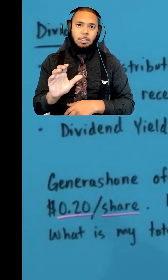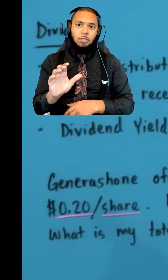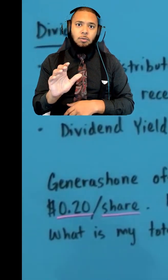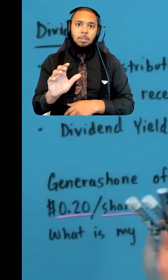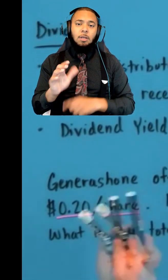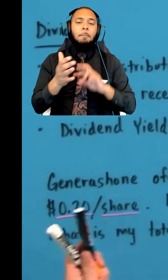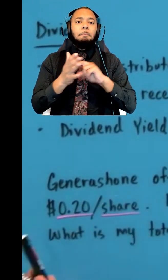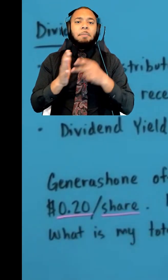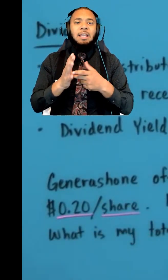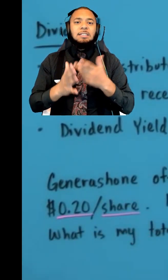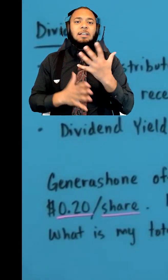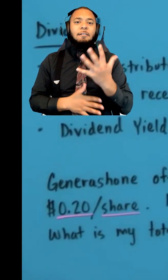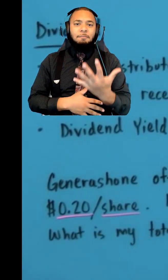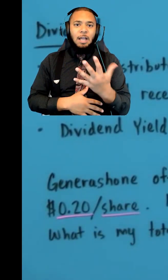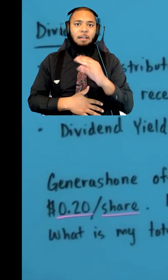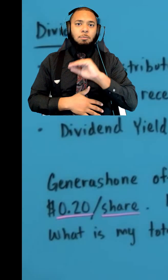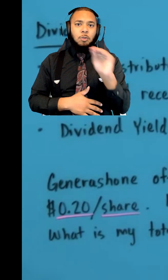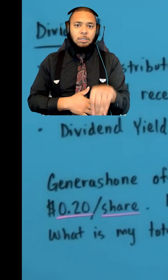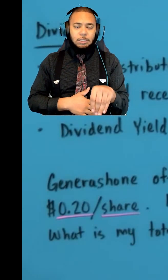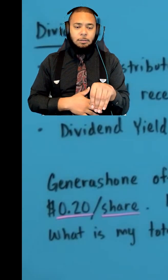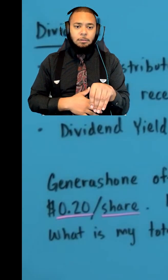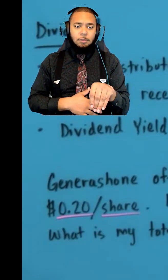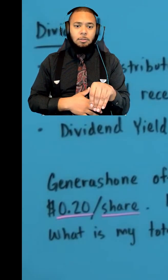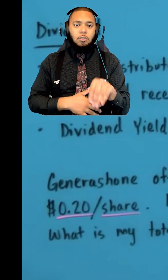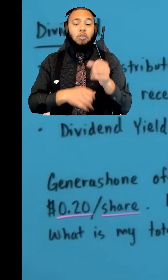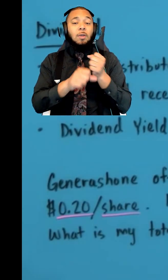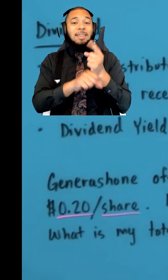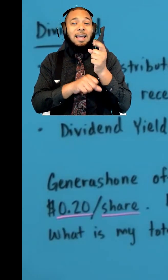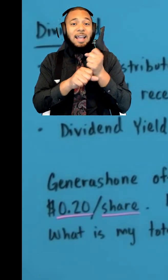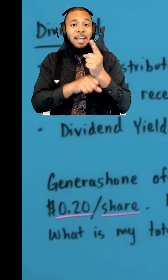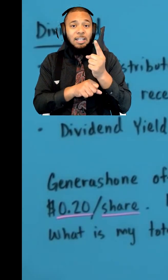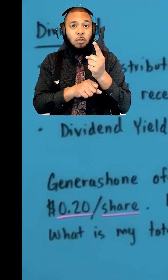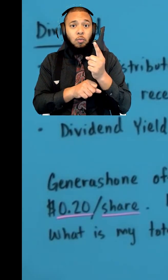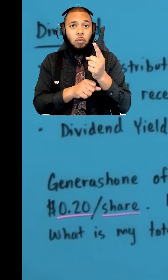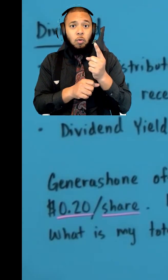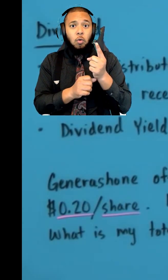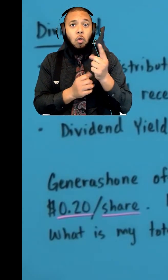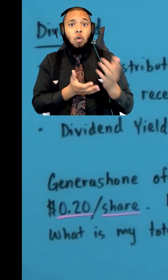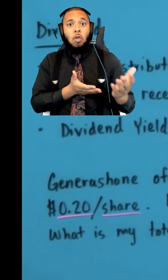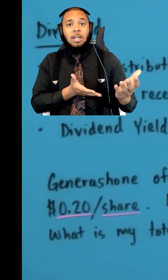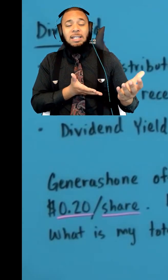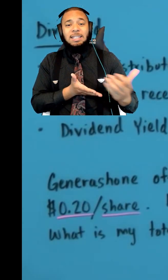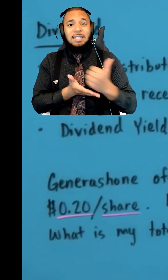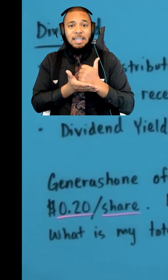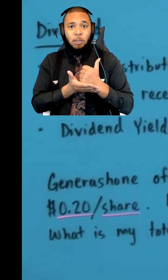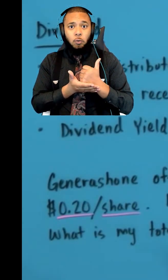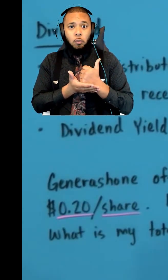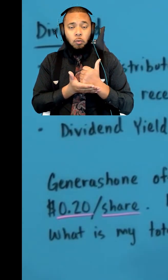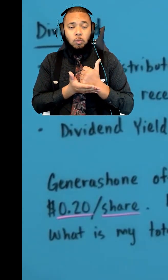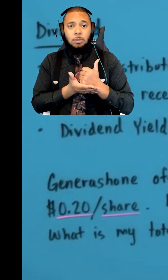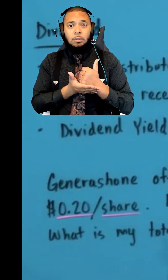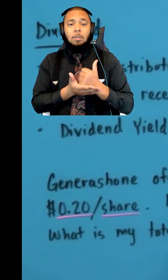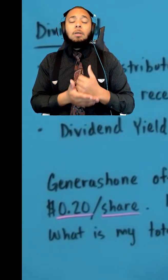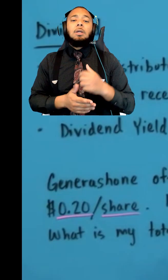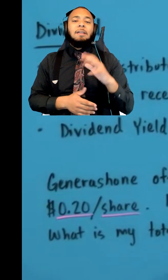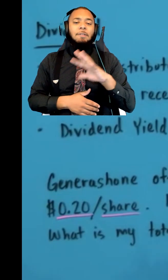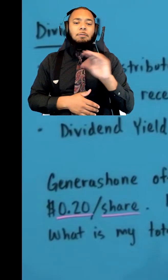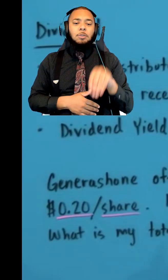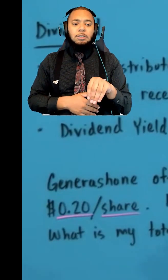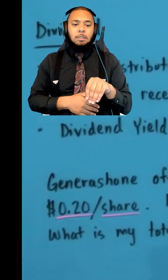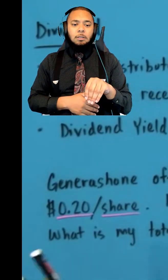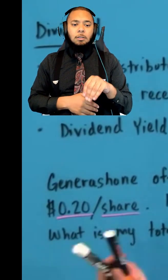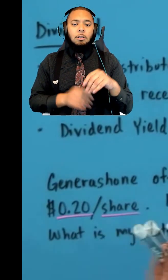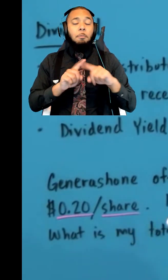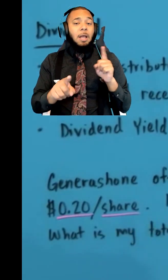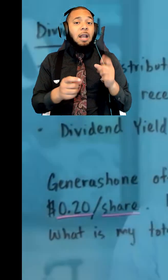our dividend yield is 5%. In terms of just cash, based on how many shares, we